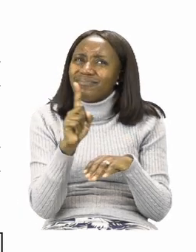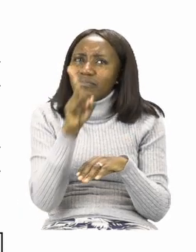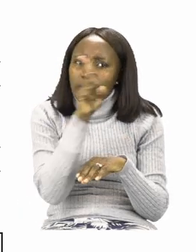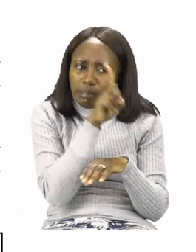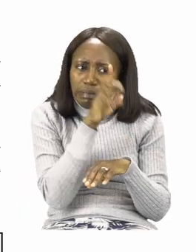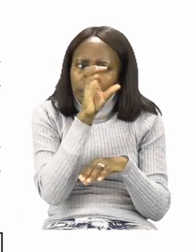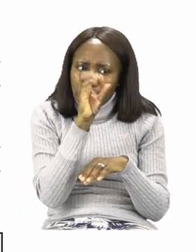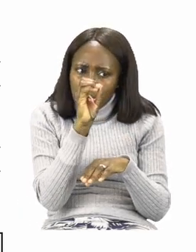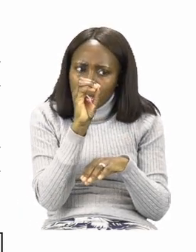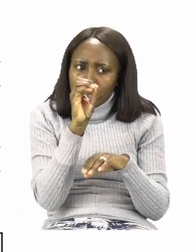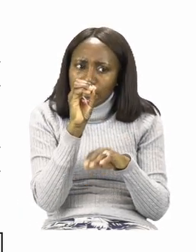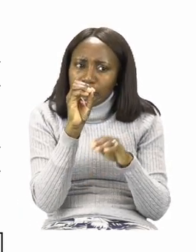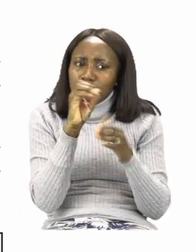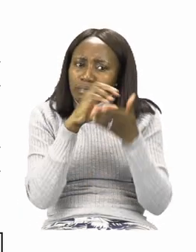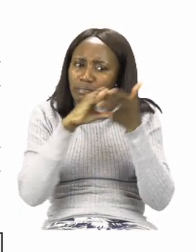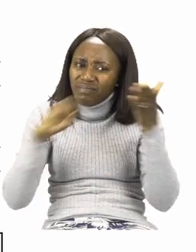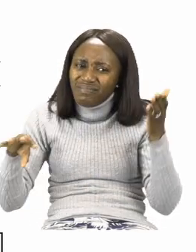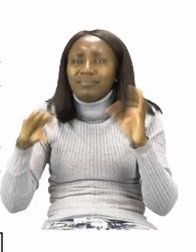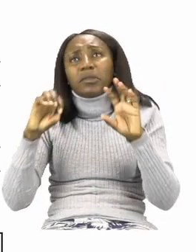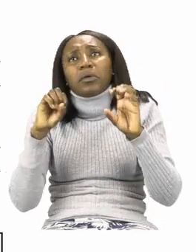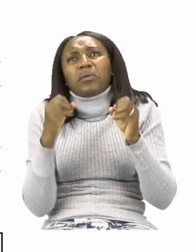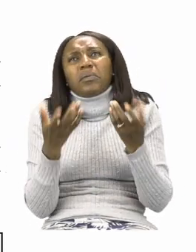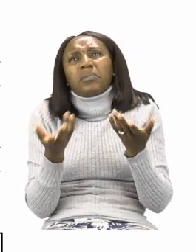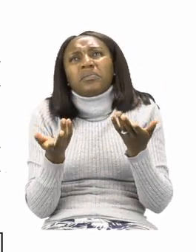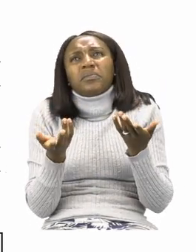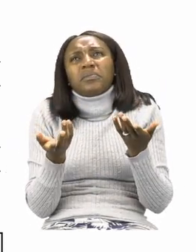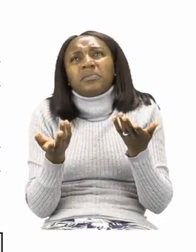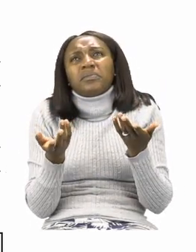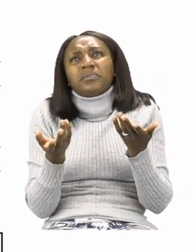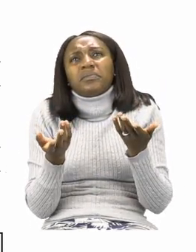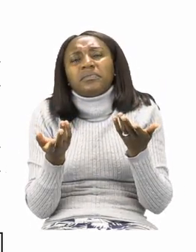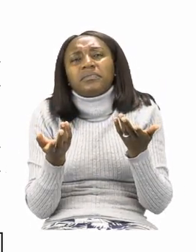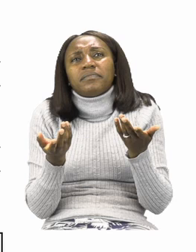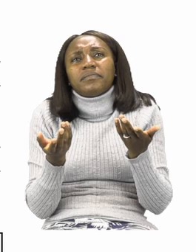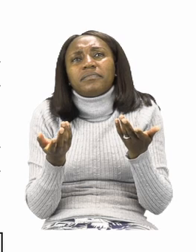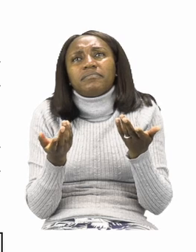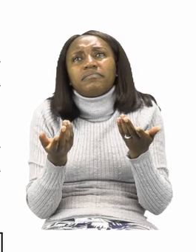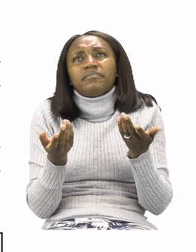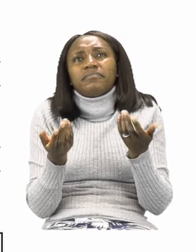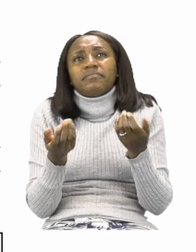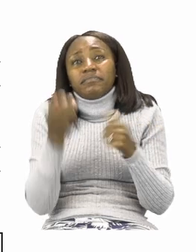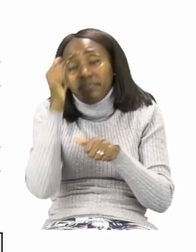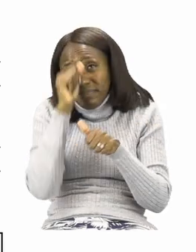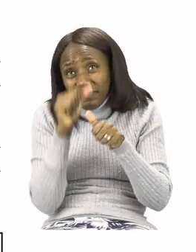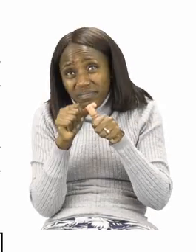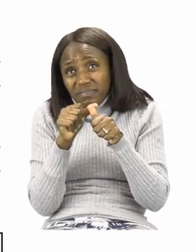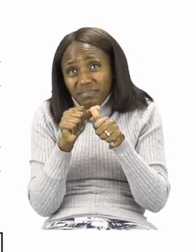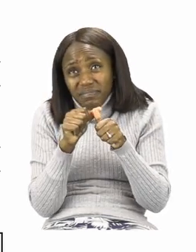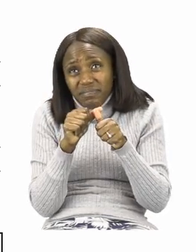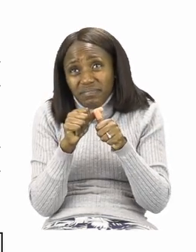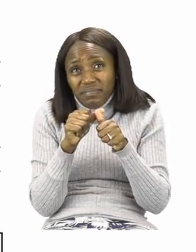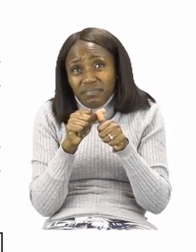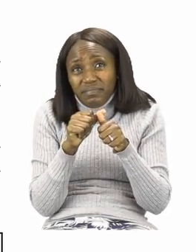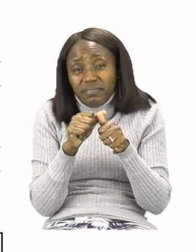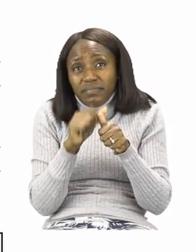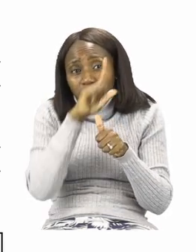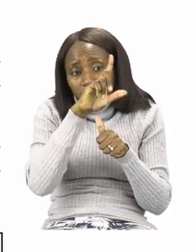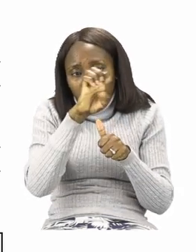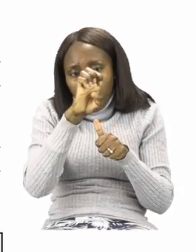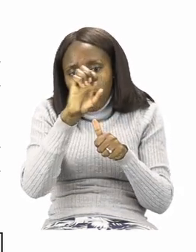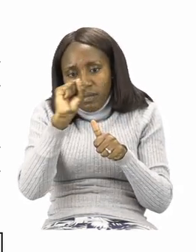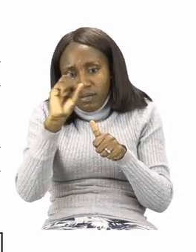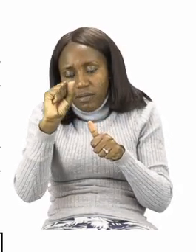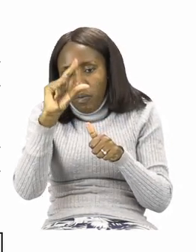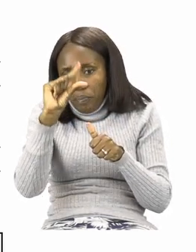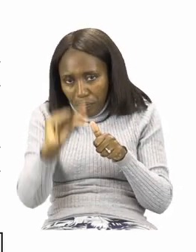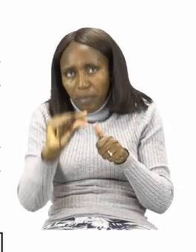is 10 less than? Remember what we said about less than?